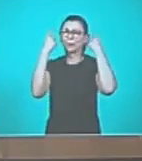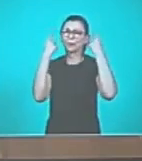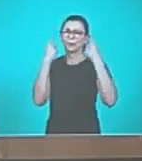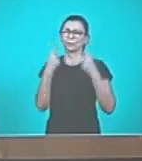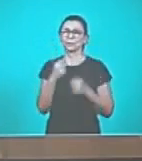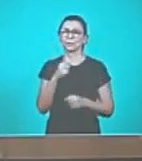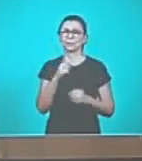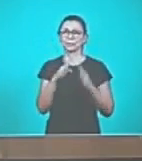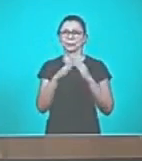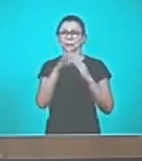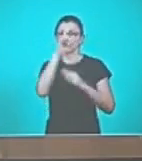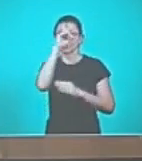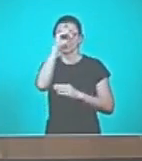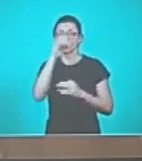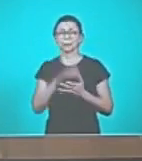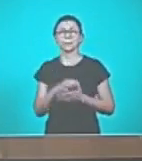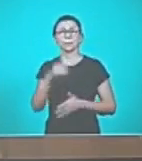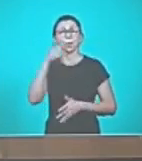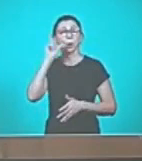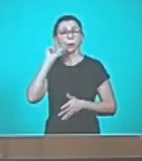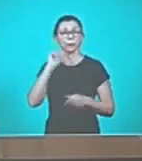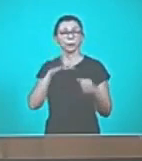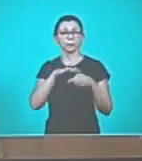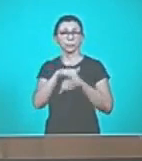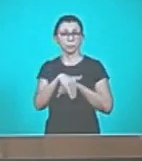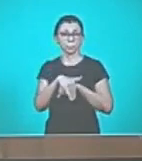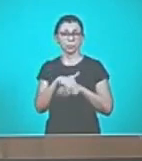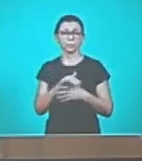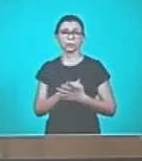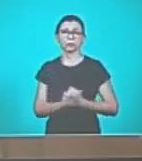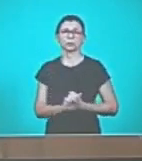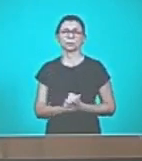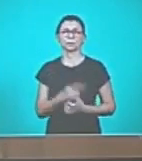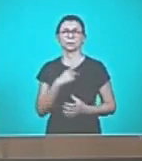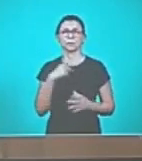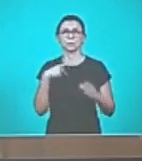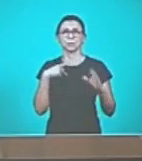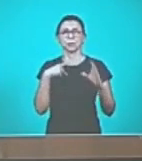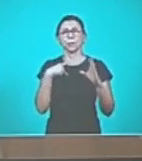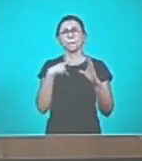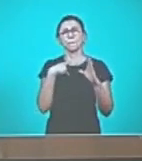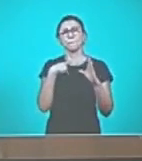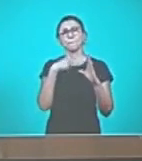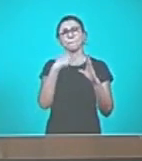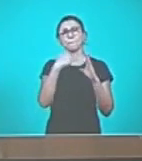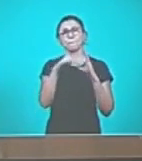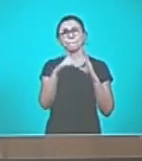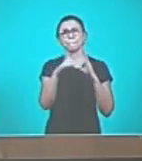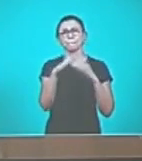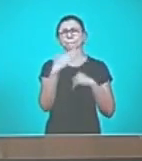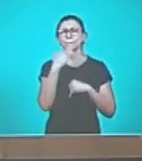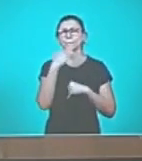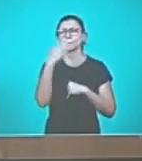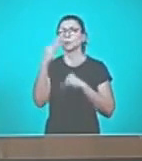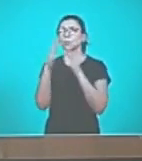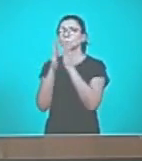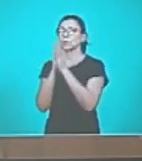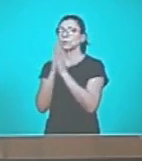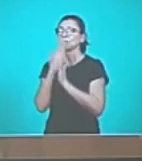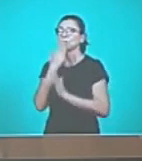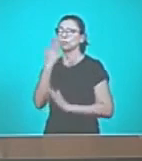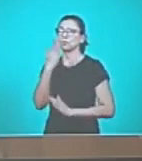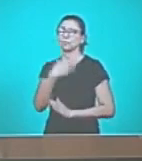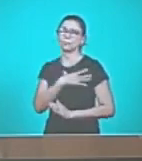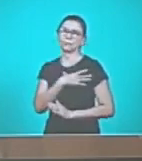hospitalized, and yesterday night, this pastor sent to the group of pastors from here of the region, he sent a request of